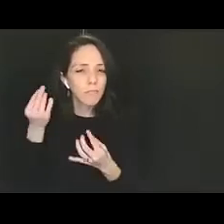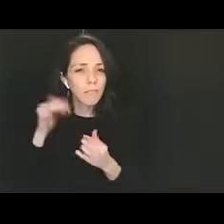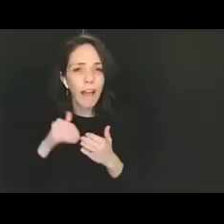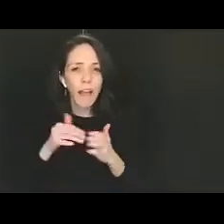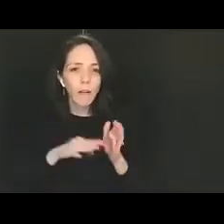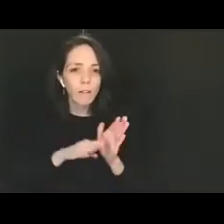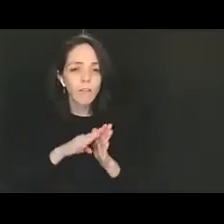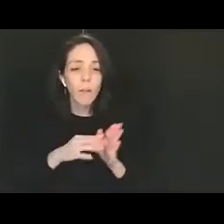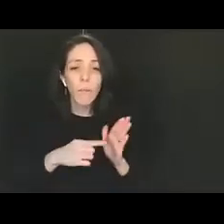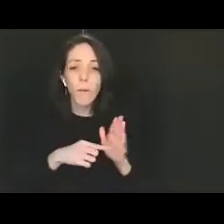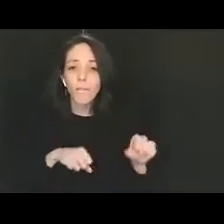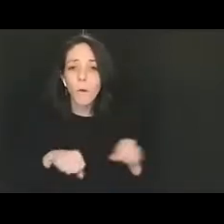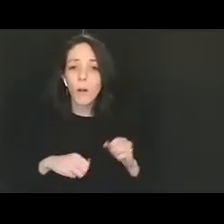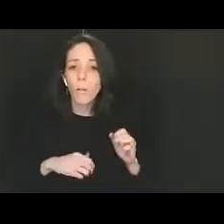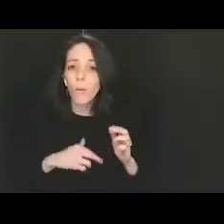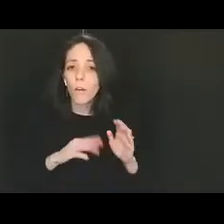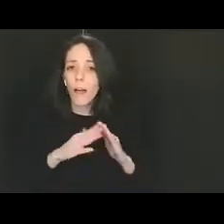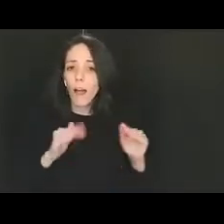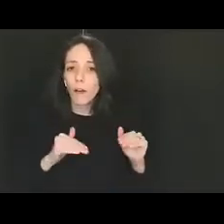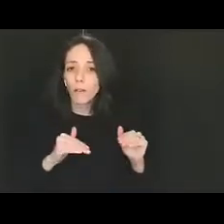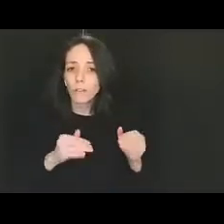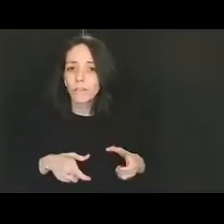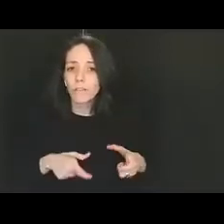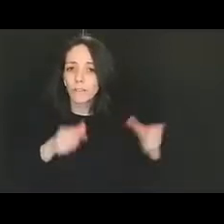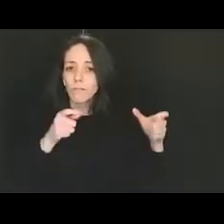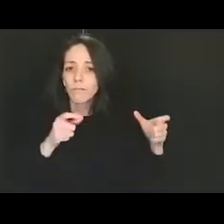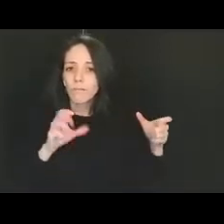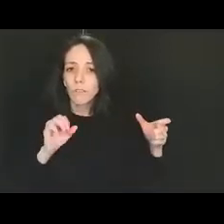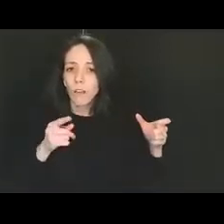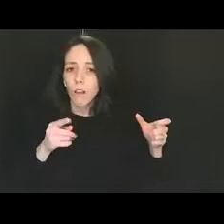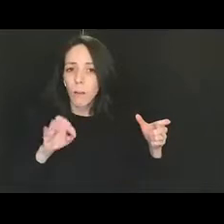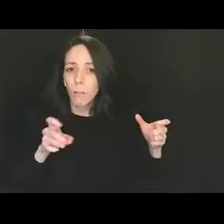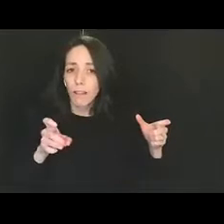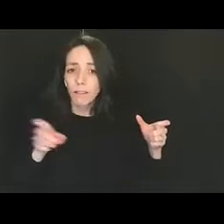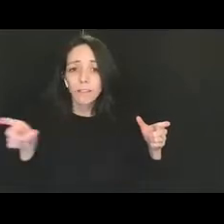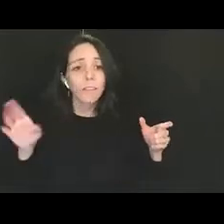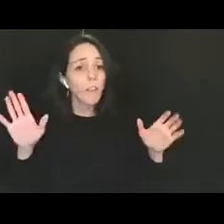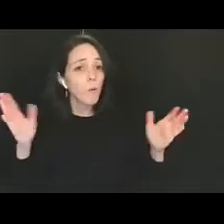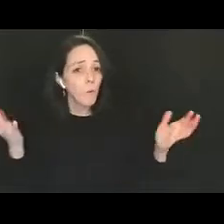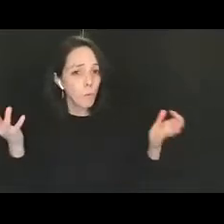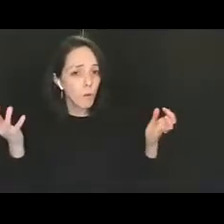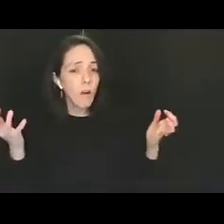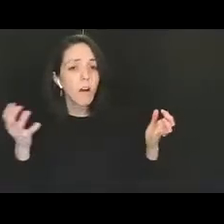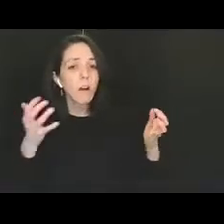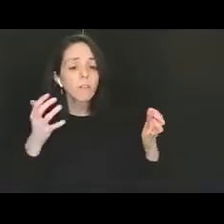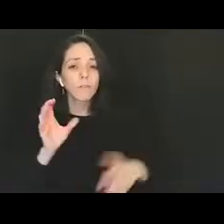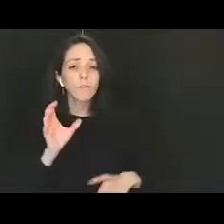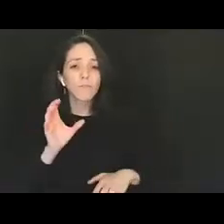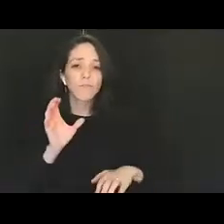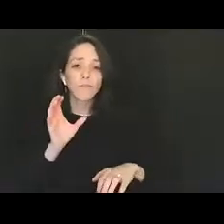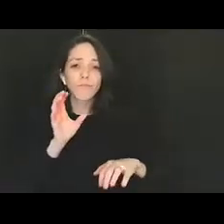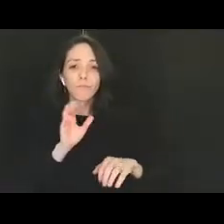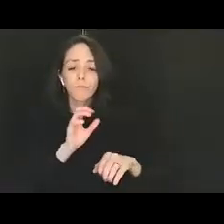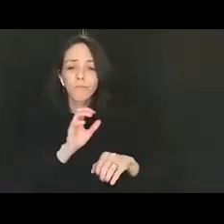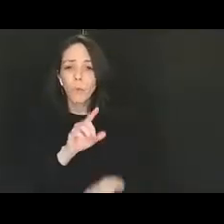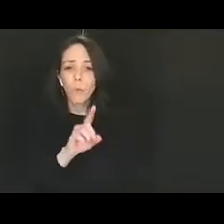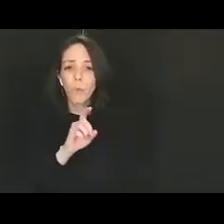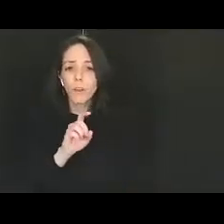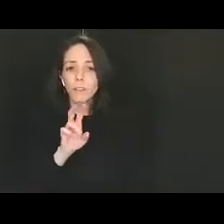complex scheduled to be like, it's their hope to have it at the top of 175th and